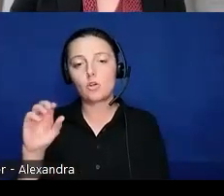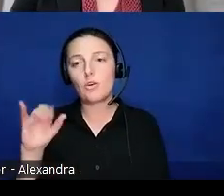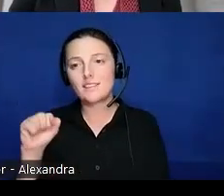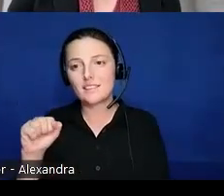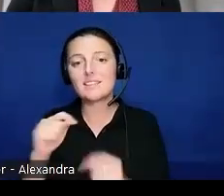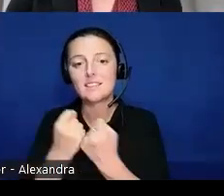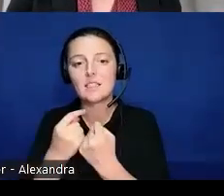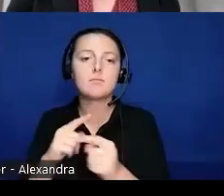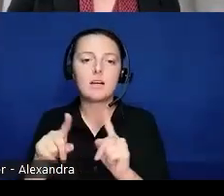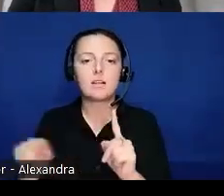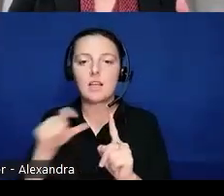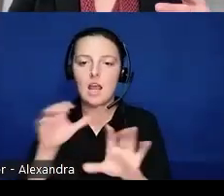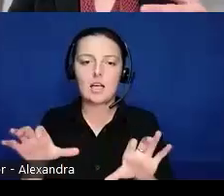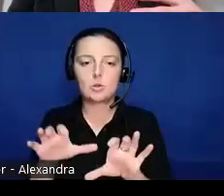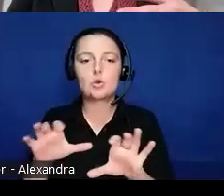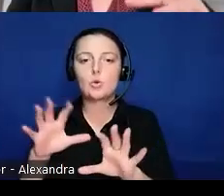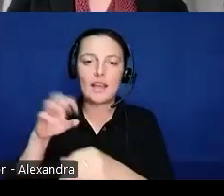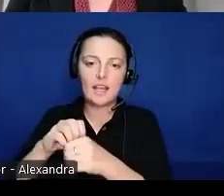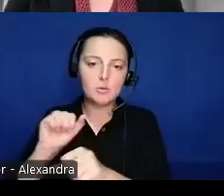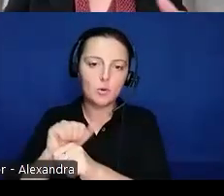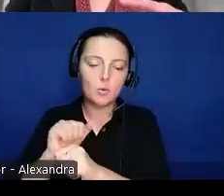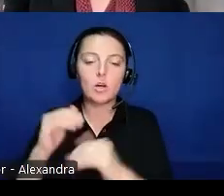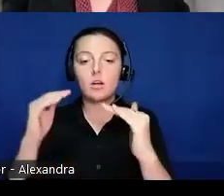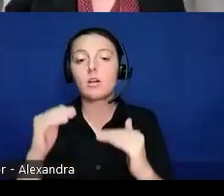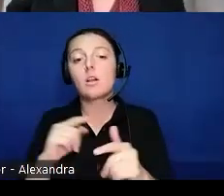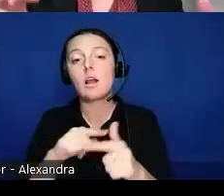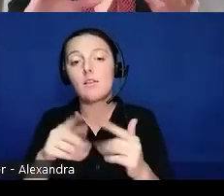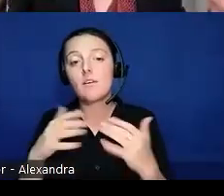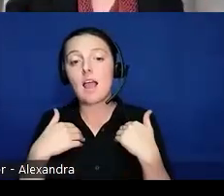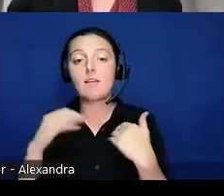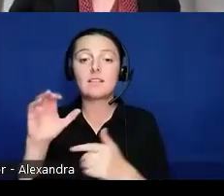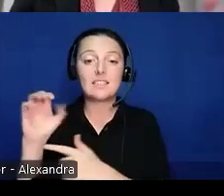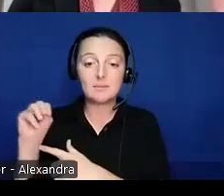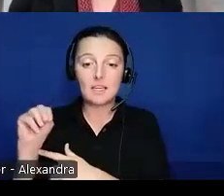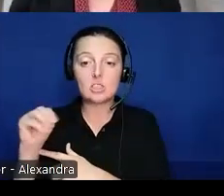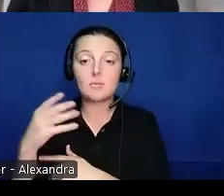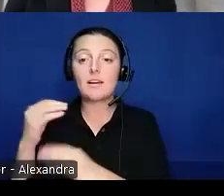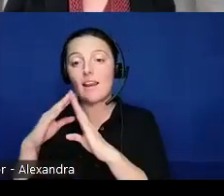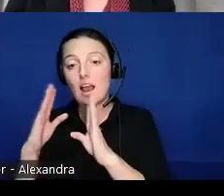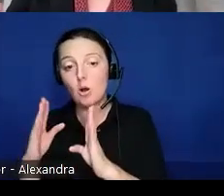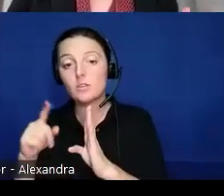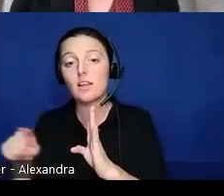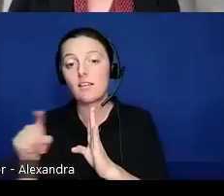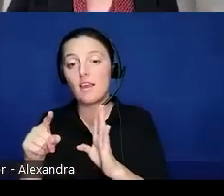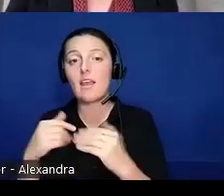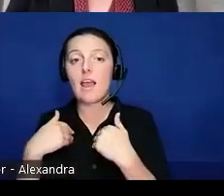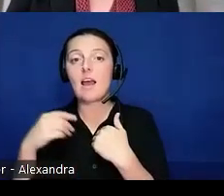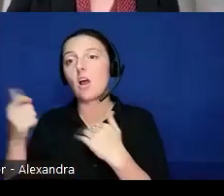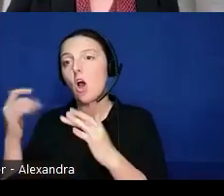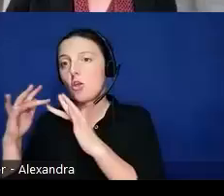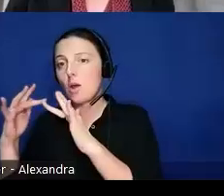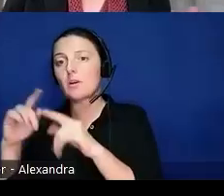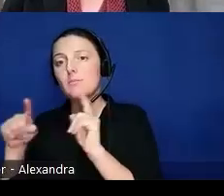did case management and housing and were connected through these other homelessness networks, but they didn't have a psychiatric or